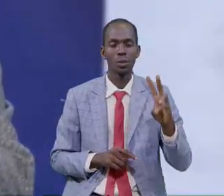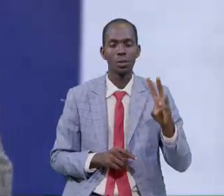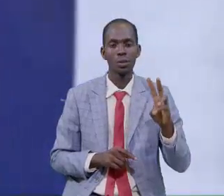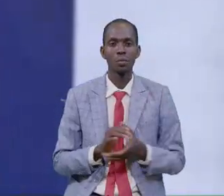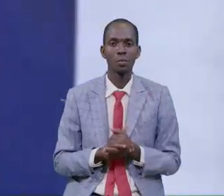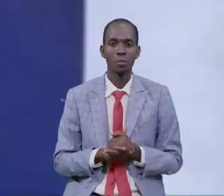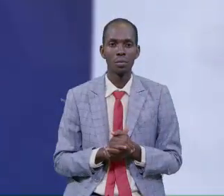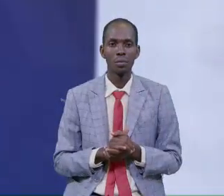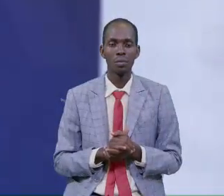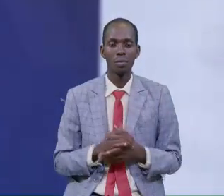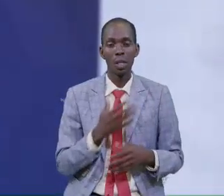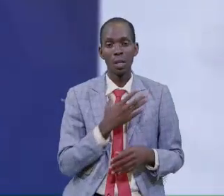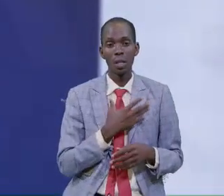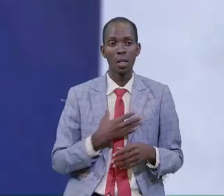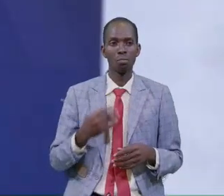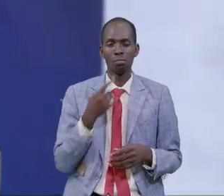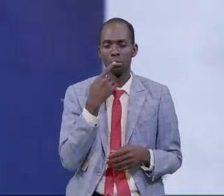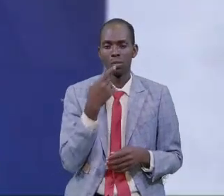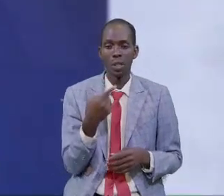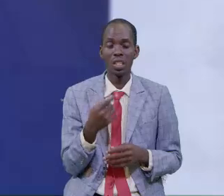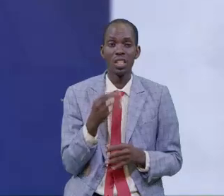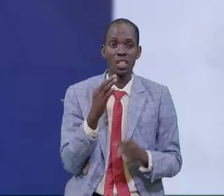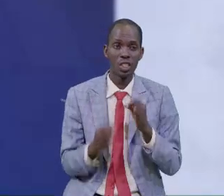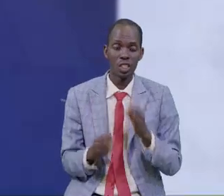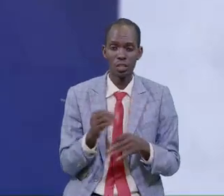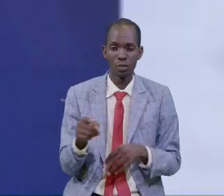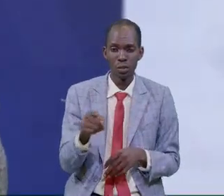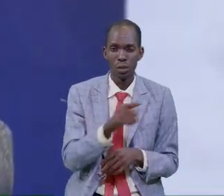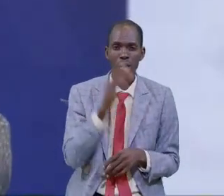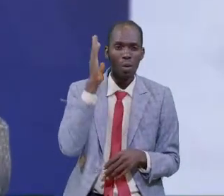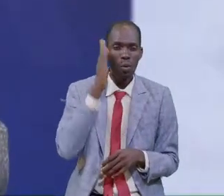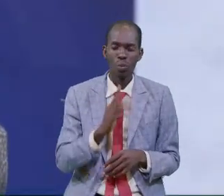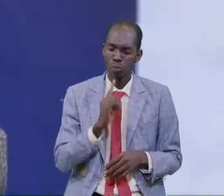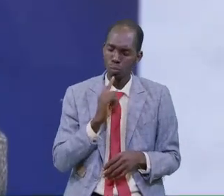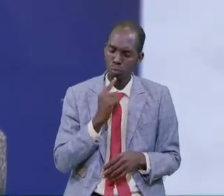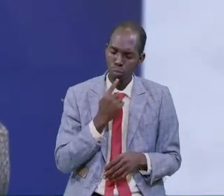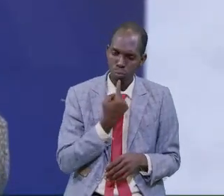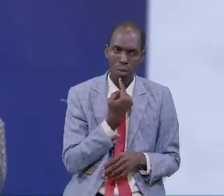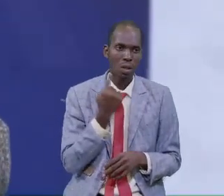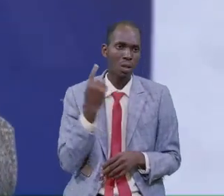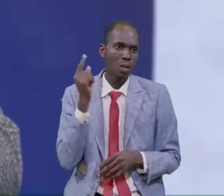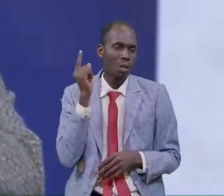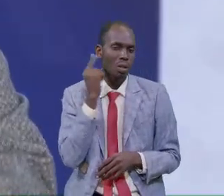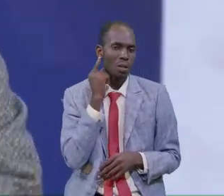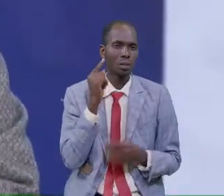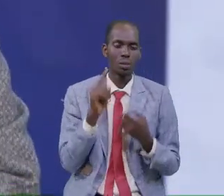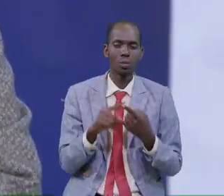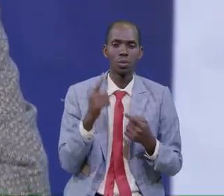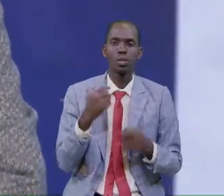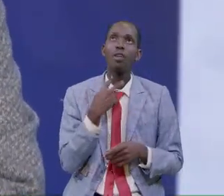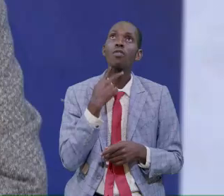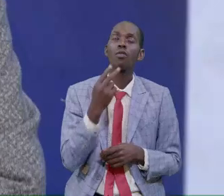And said, if thou wilt diligently hearken to the voice of the Lord